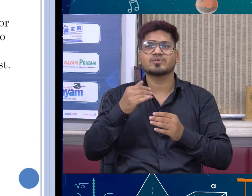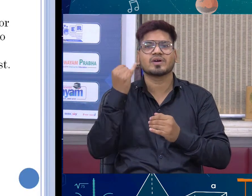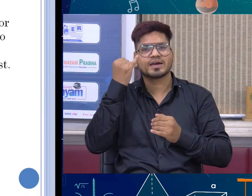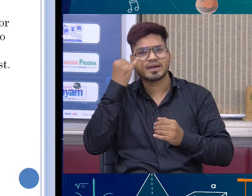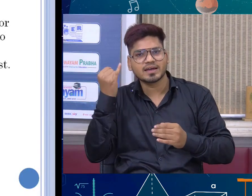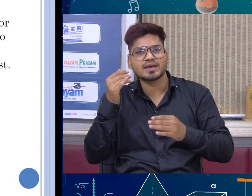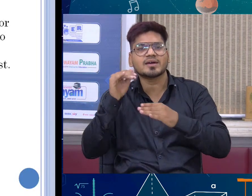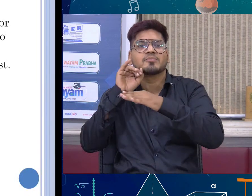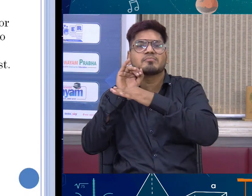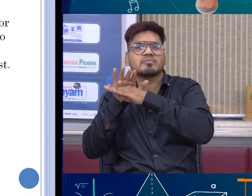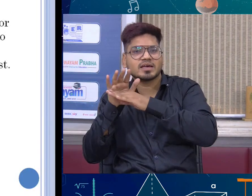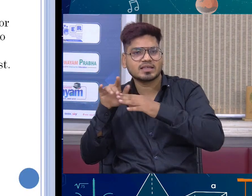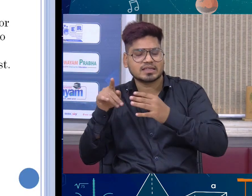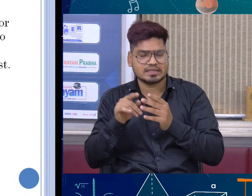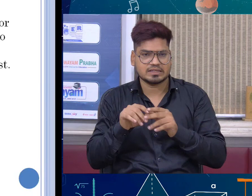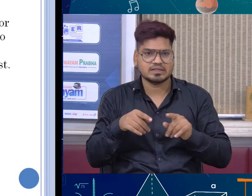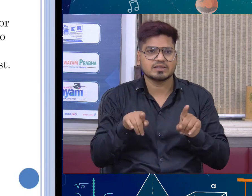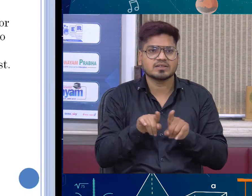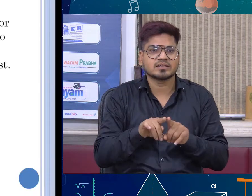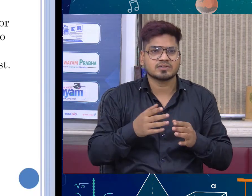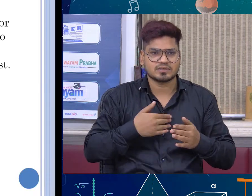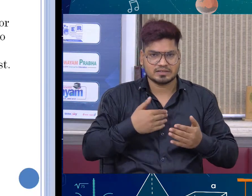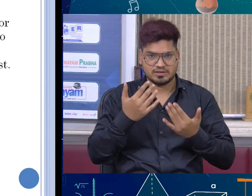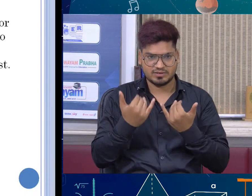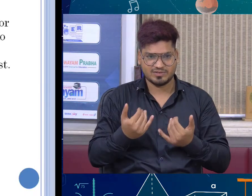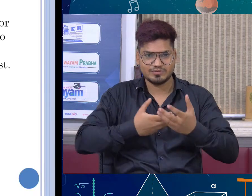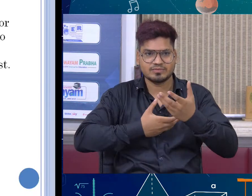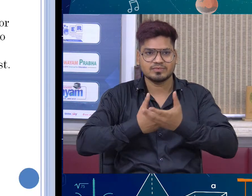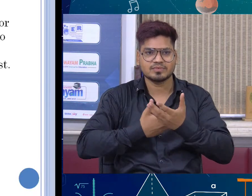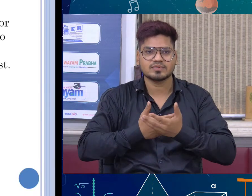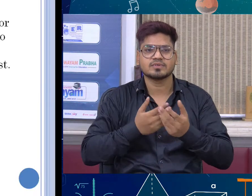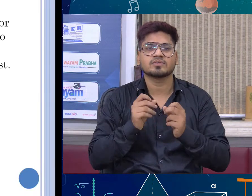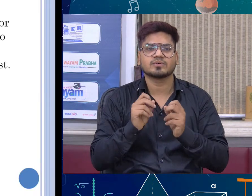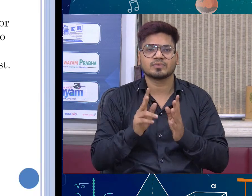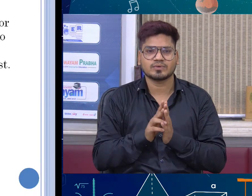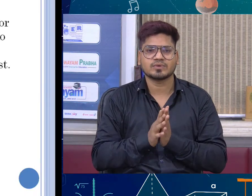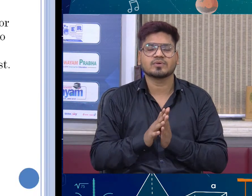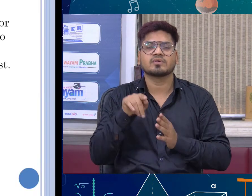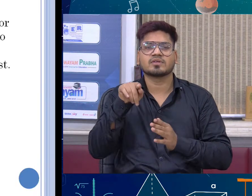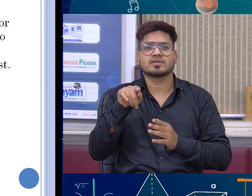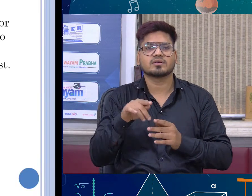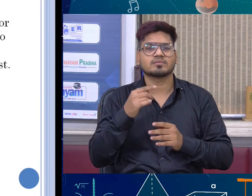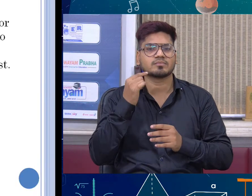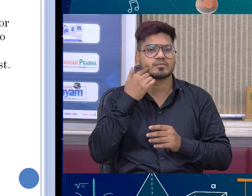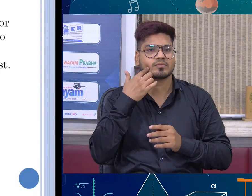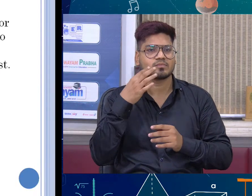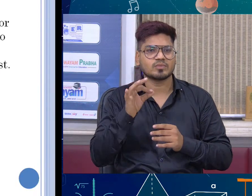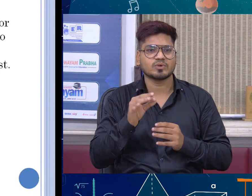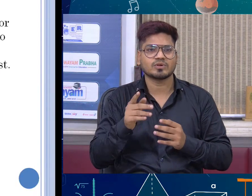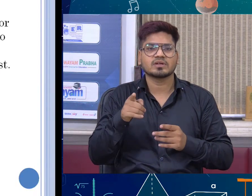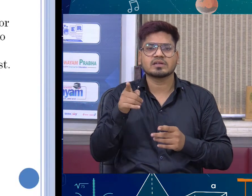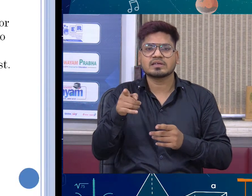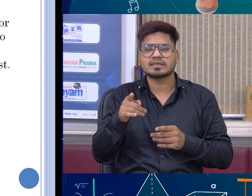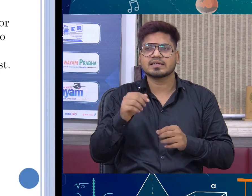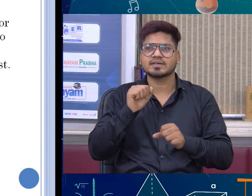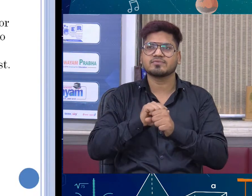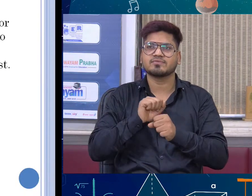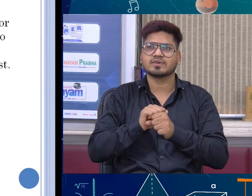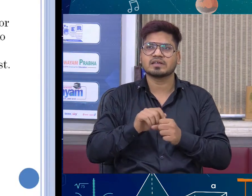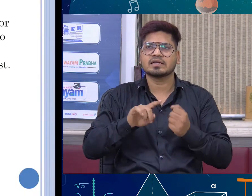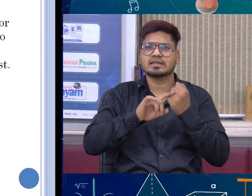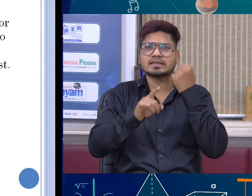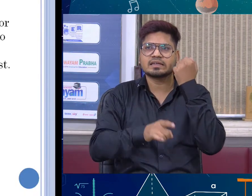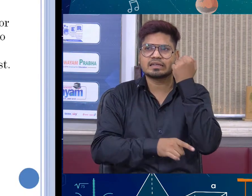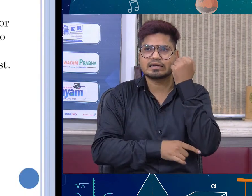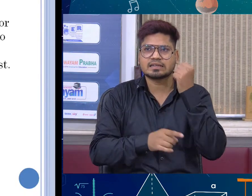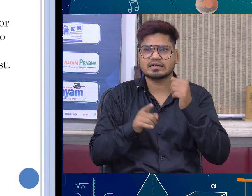from this story. So we are going to discuss about the story. See, the house, the only one in the entire